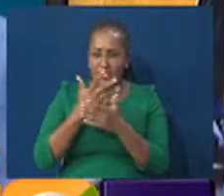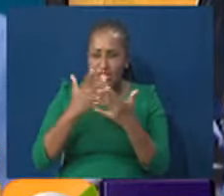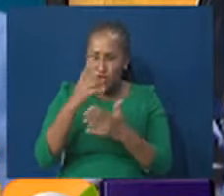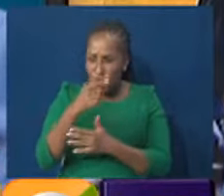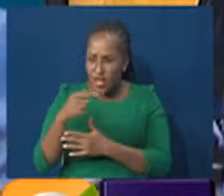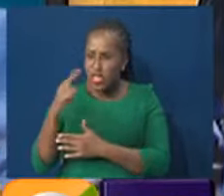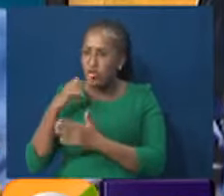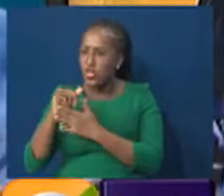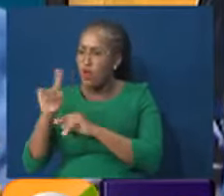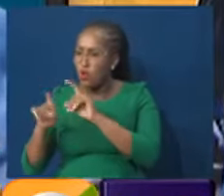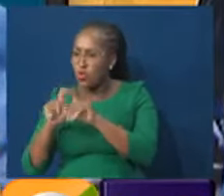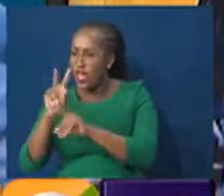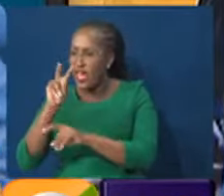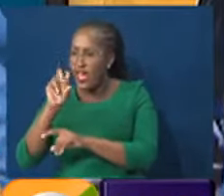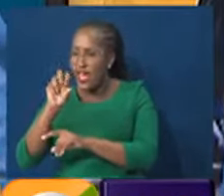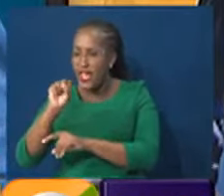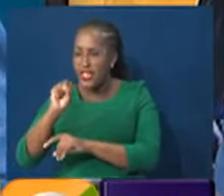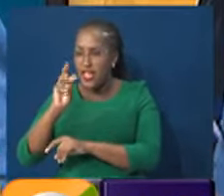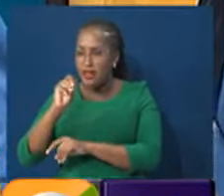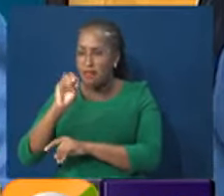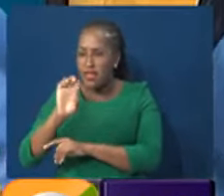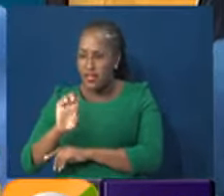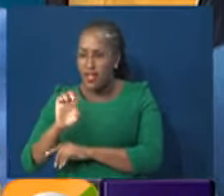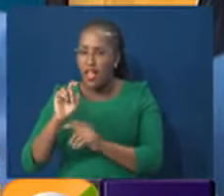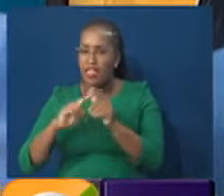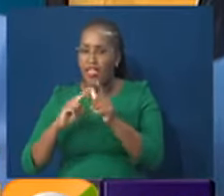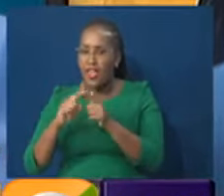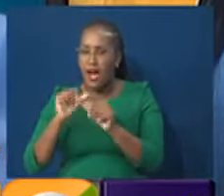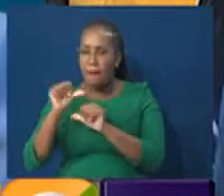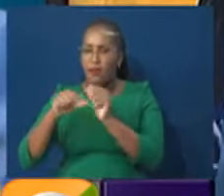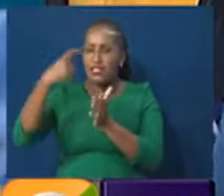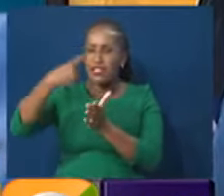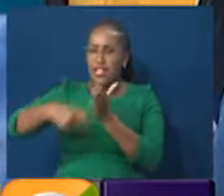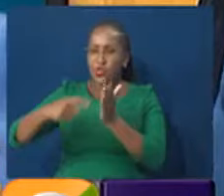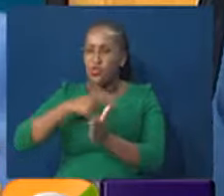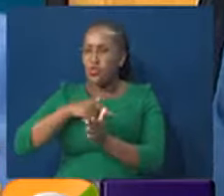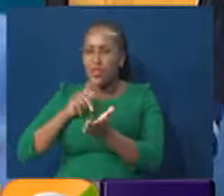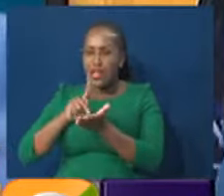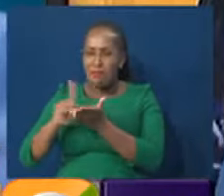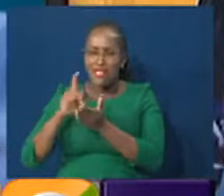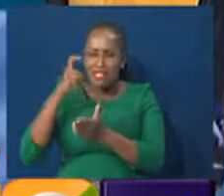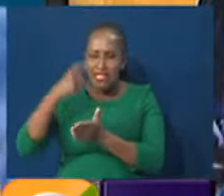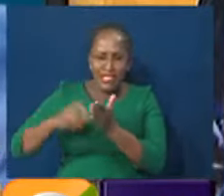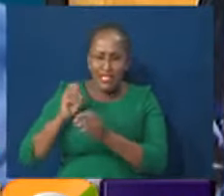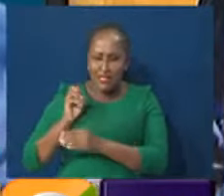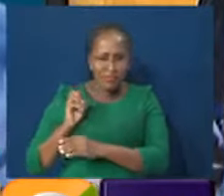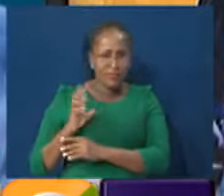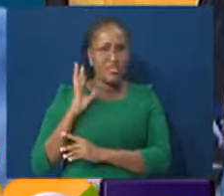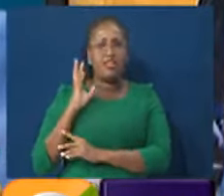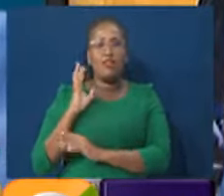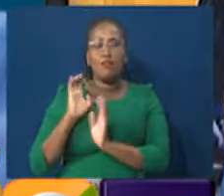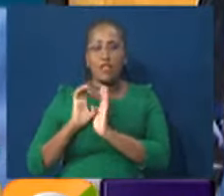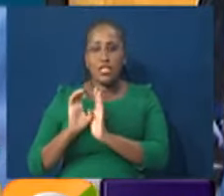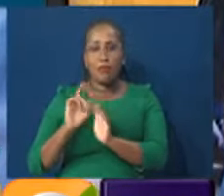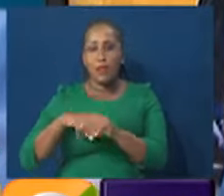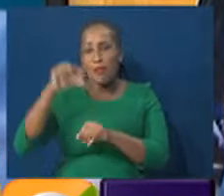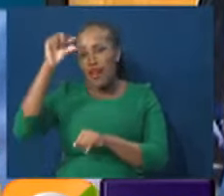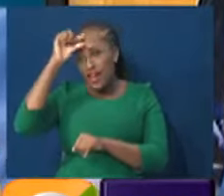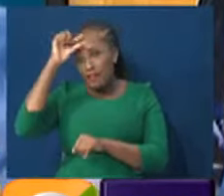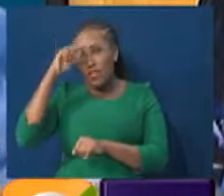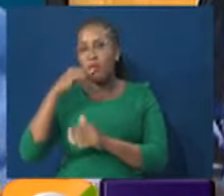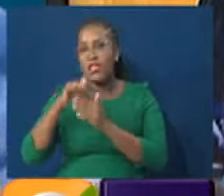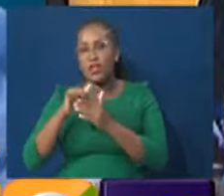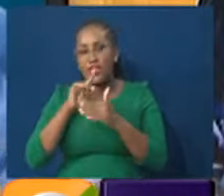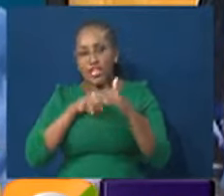SMEs. Okay. Lastly but not least, yeah, taxation. We are highly taxed. When you look at the government, they came and said, yeah, that you're going to lower taxes. Look at the